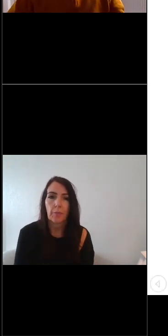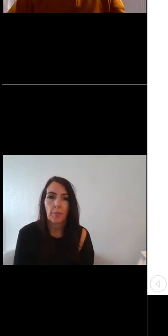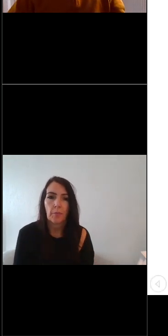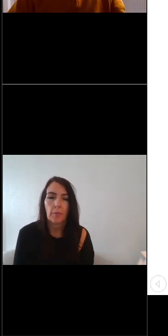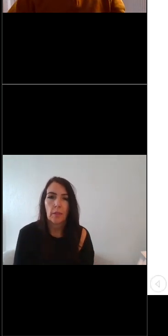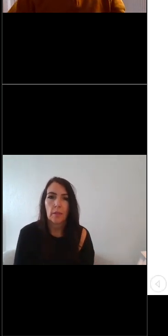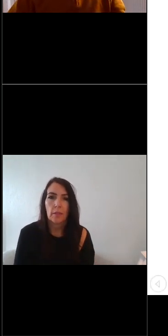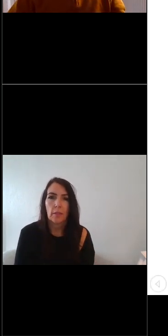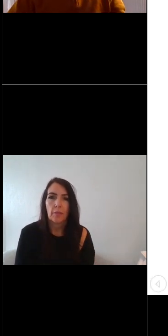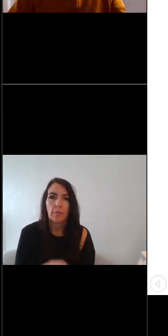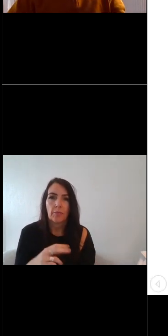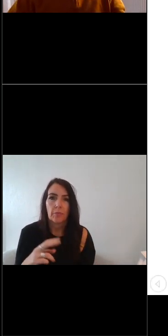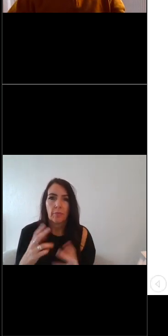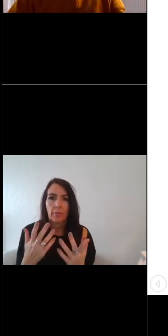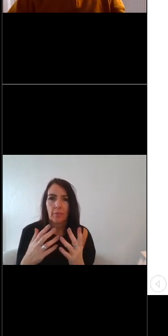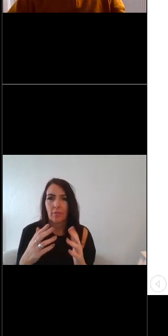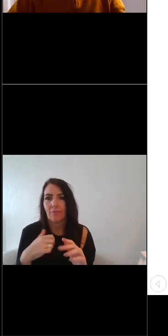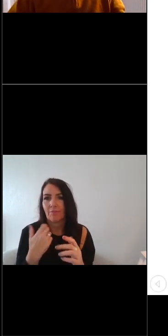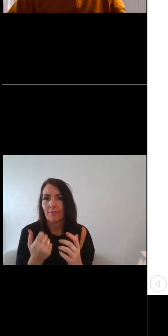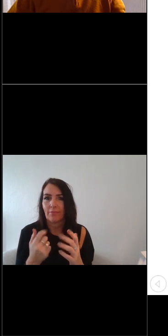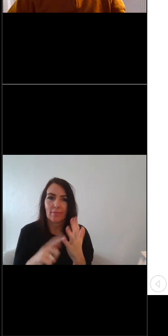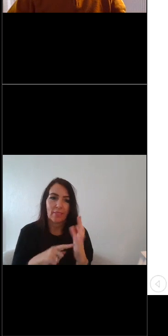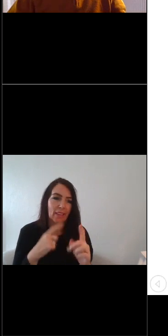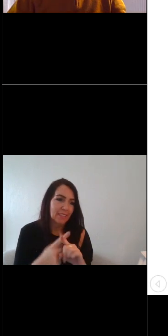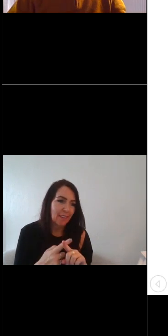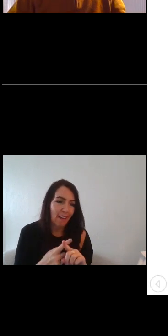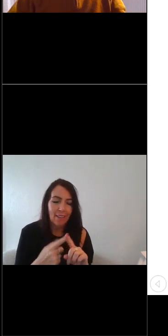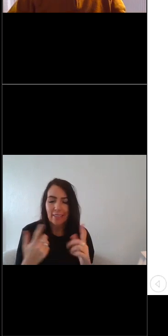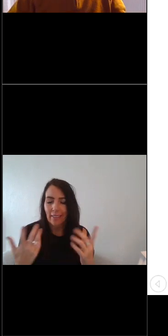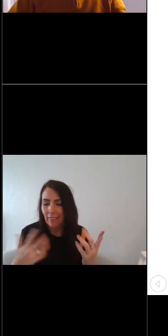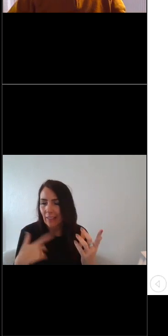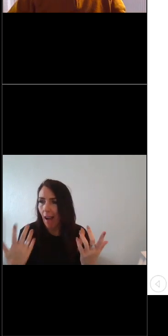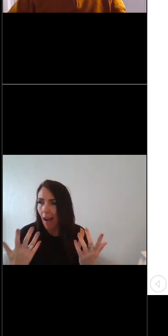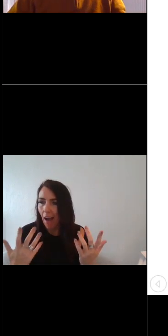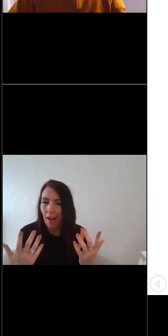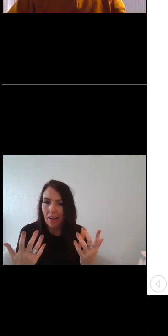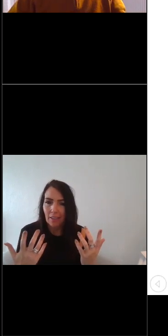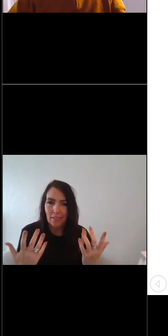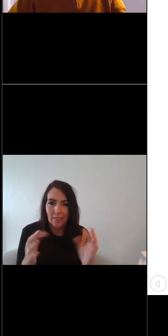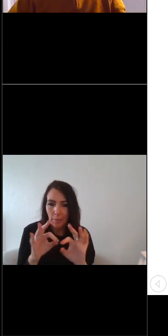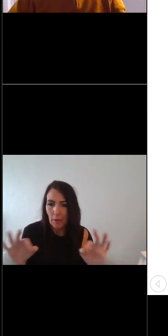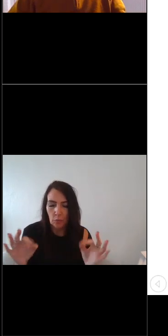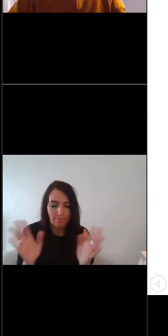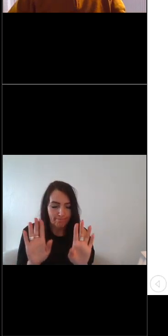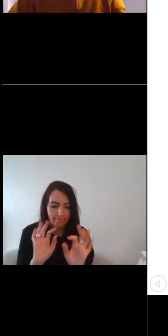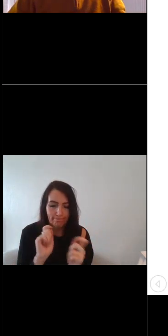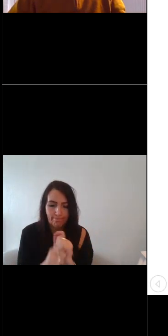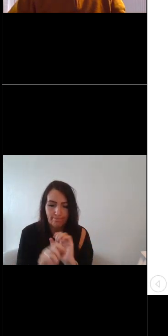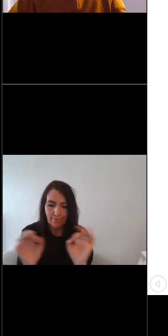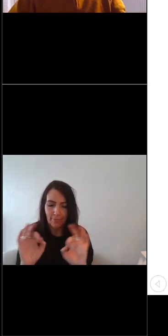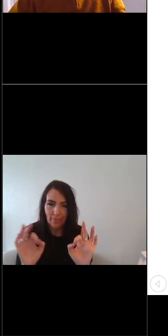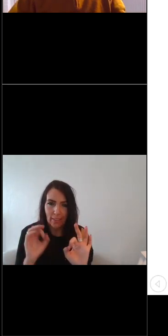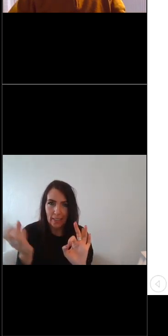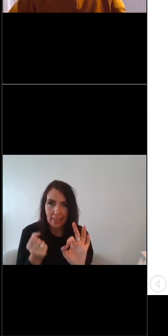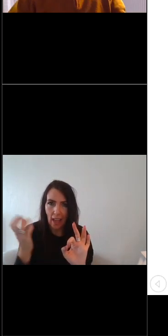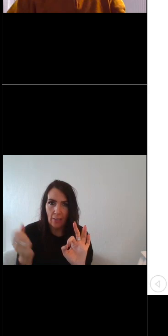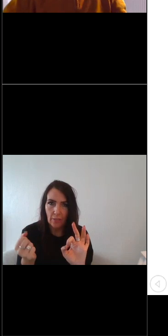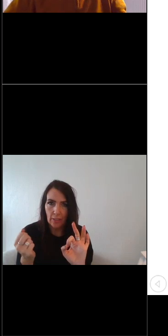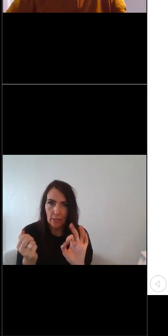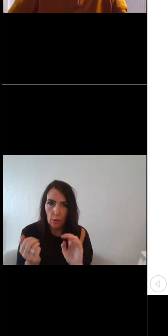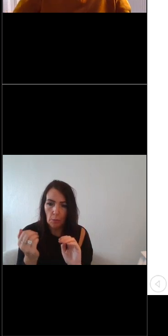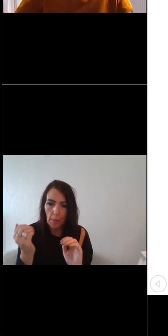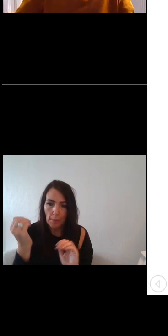to fiscal drag, where tax boundaries don't change and salaries gradually go up by the cost of